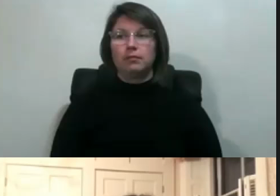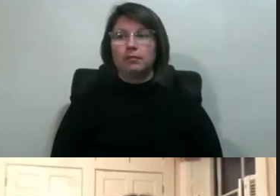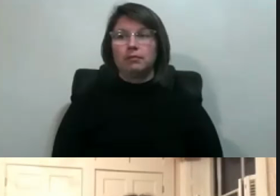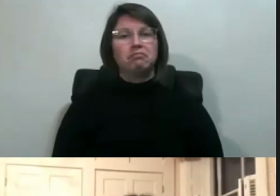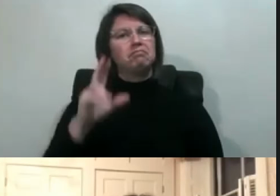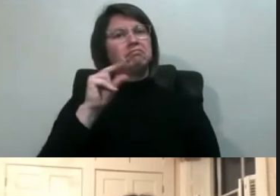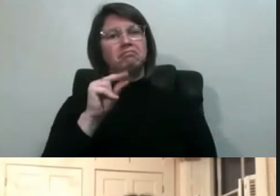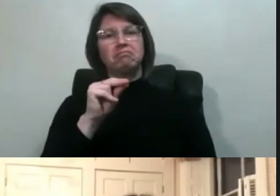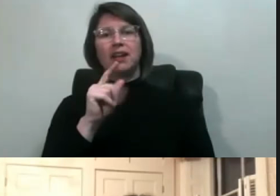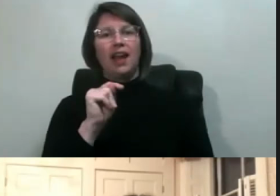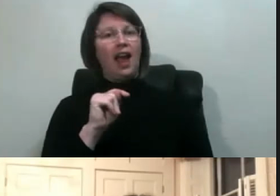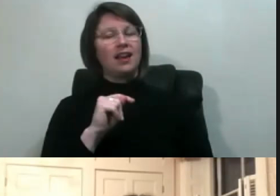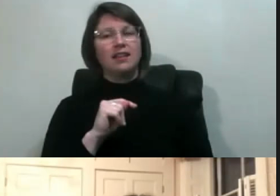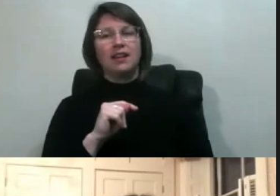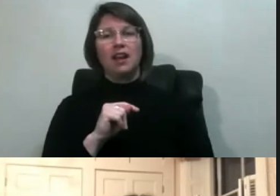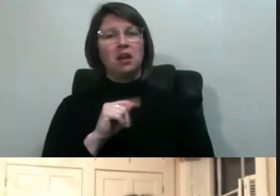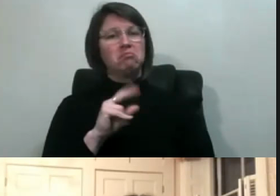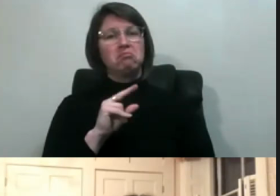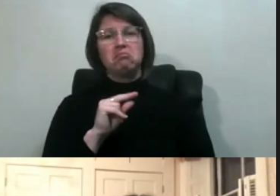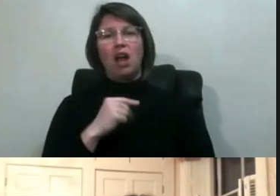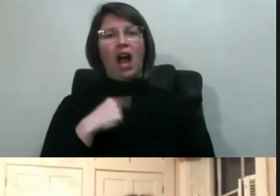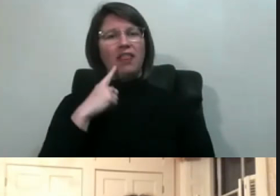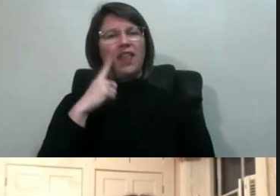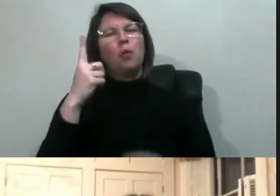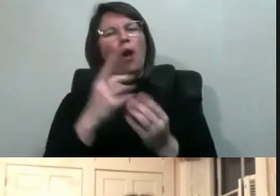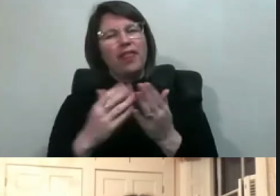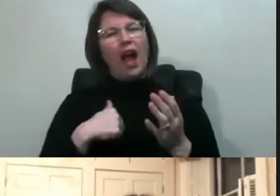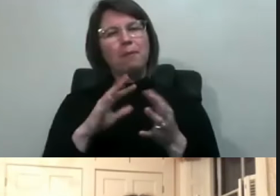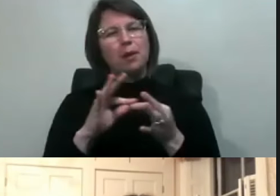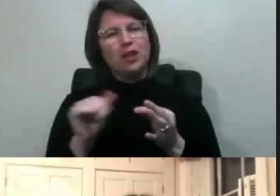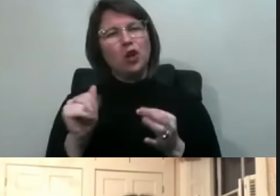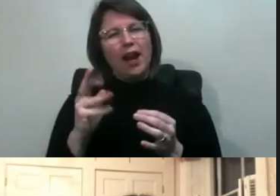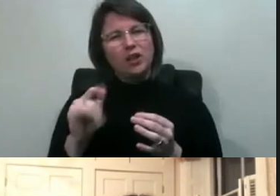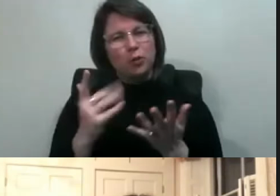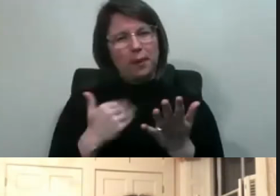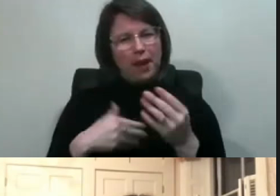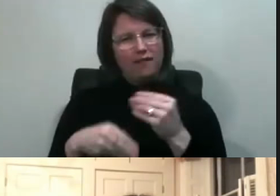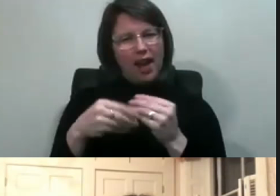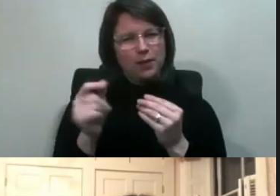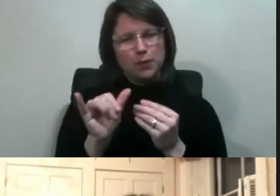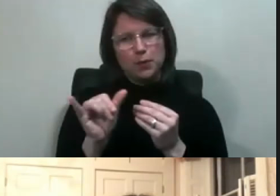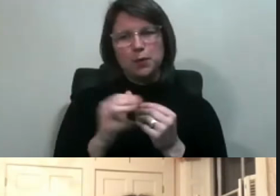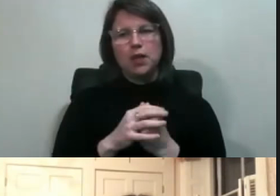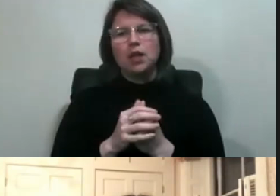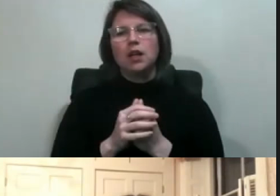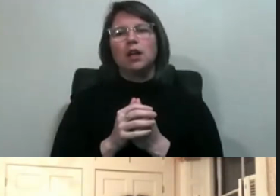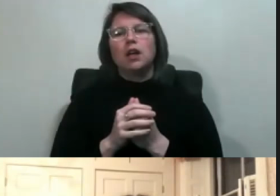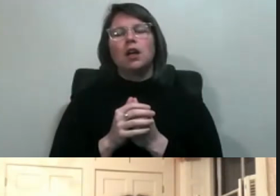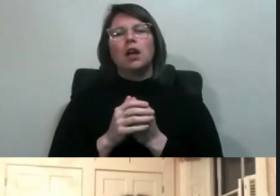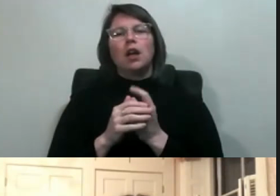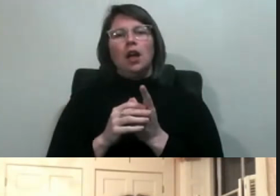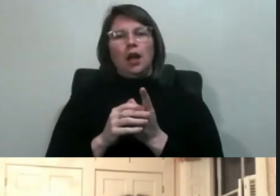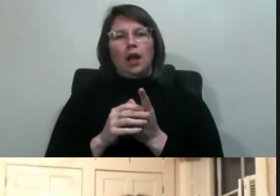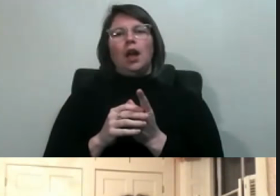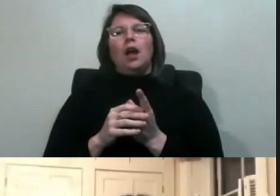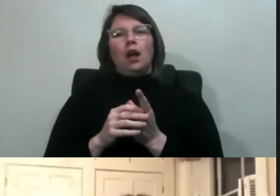No, I think Herbert, I actually think the one other thing I'll mention, and I think Angel might have something wants to add too, is that as